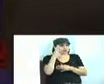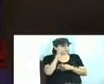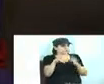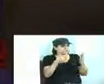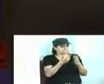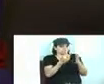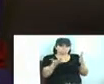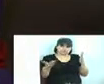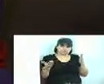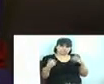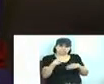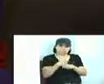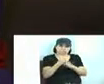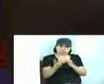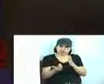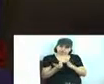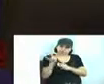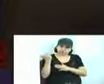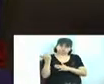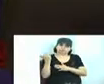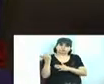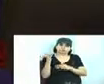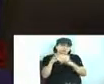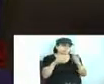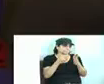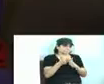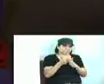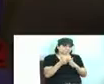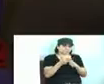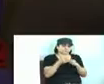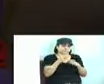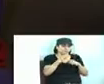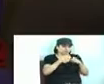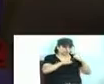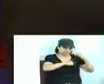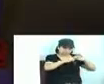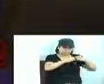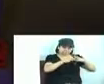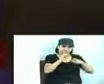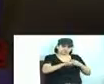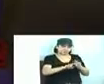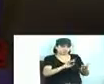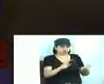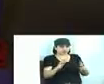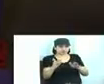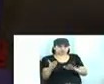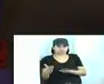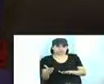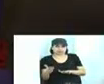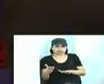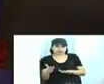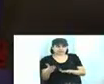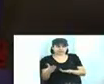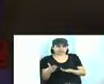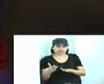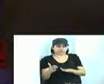old structures that confine us and hold us back, that oppress us, need to die and fall